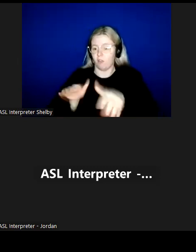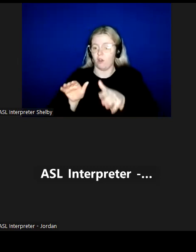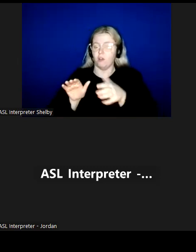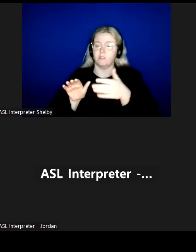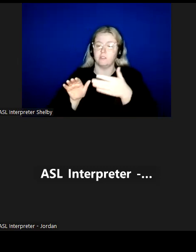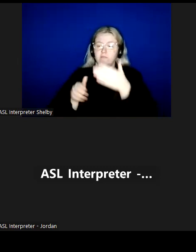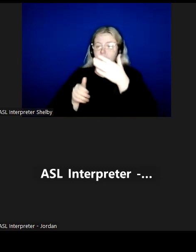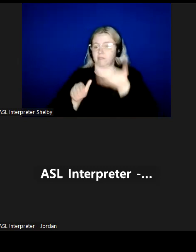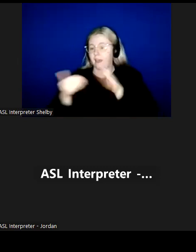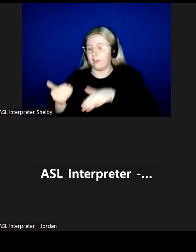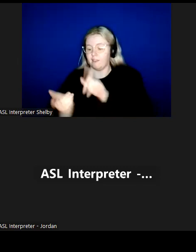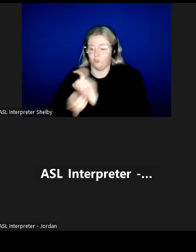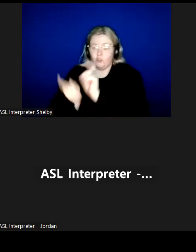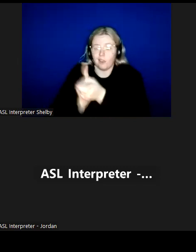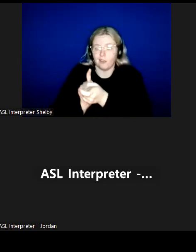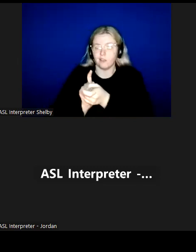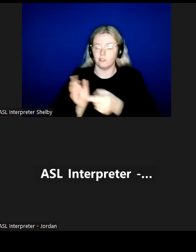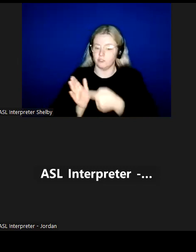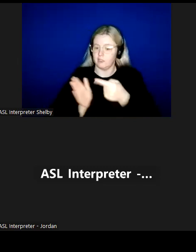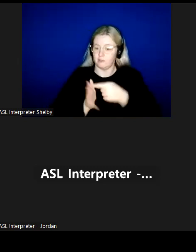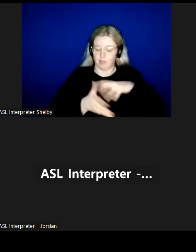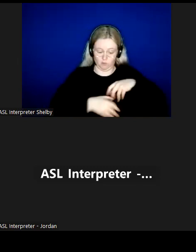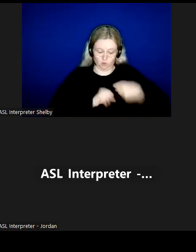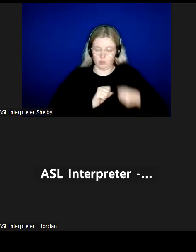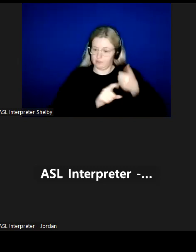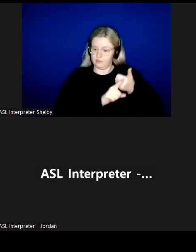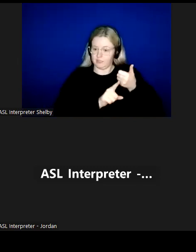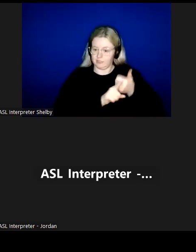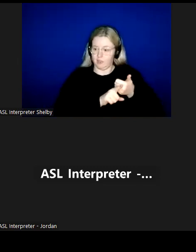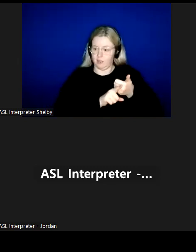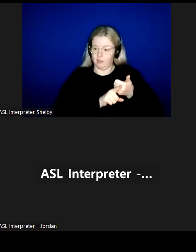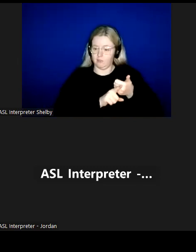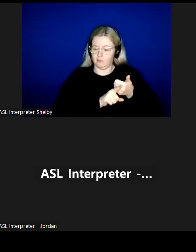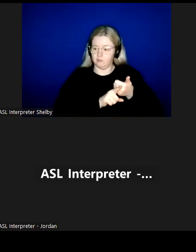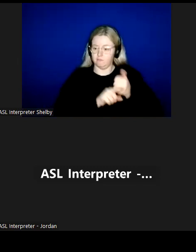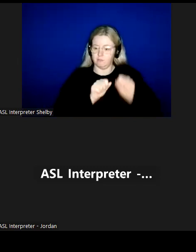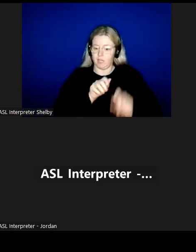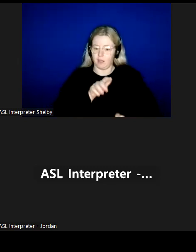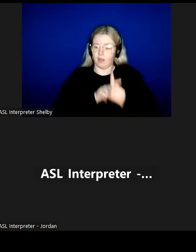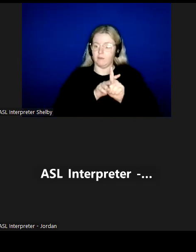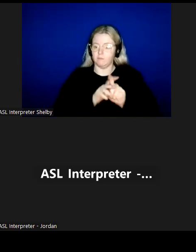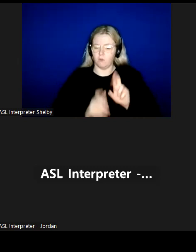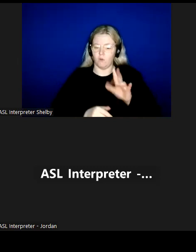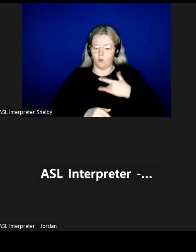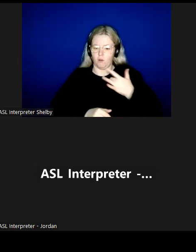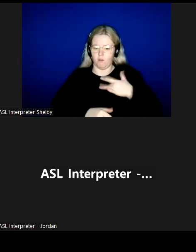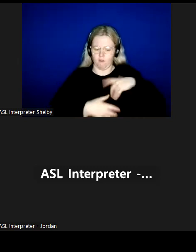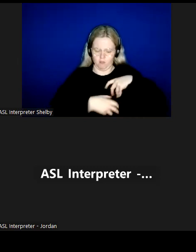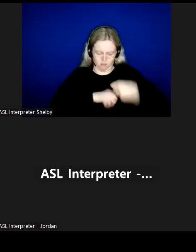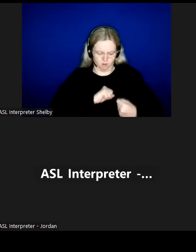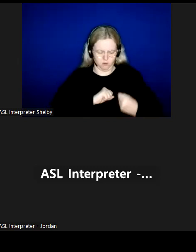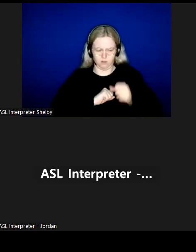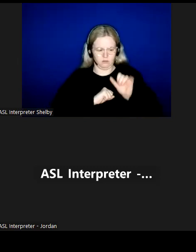So grief sometimes can manifest itself in our lives or be an emotion that we experience, even